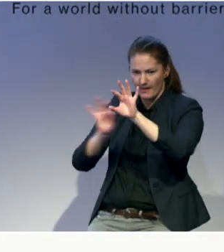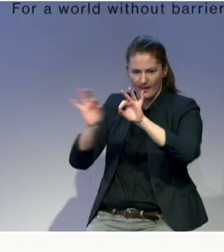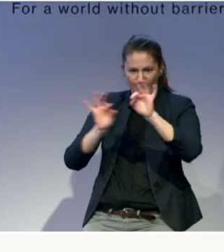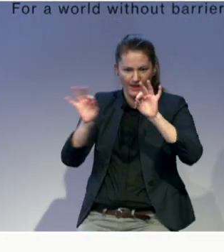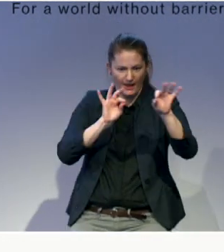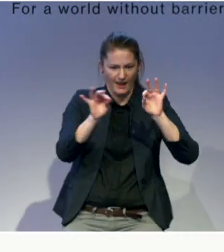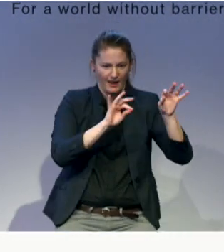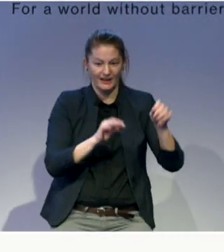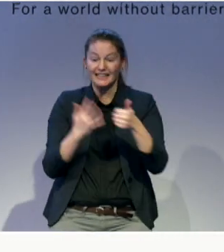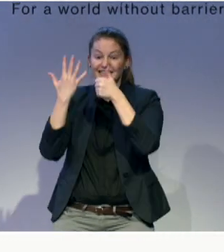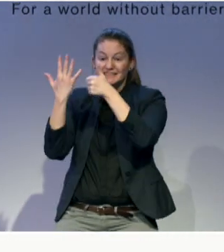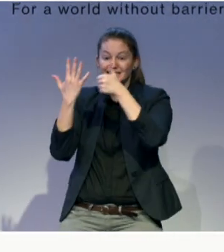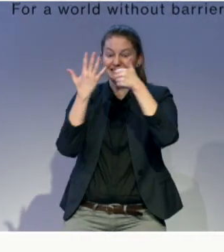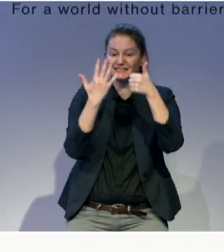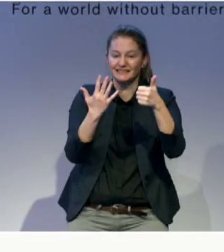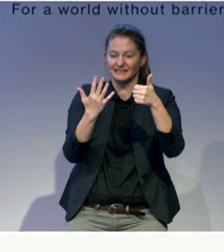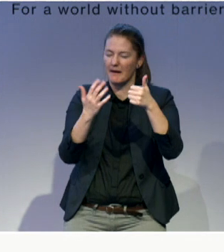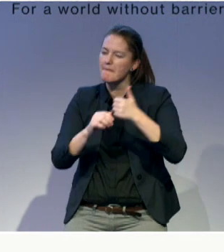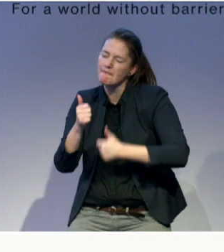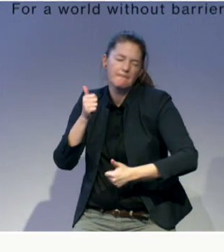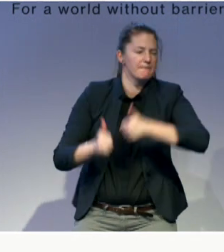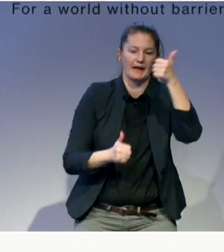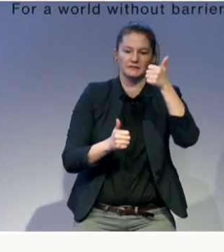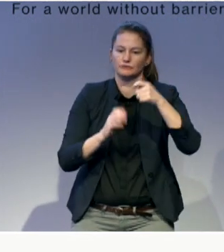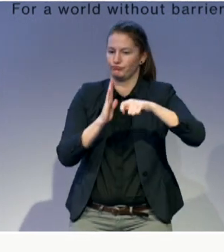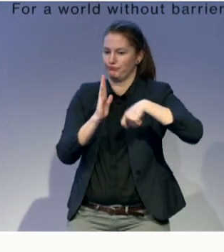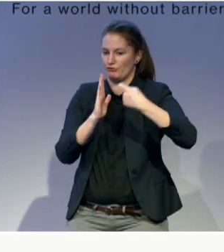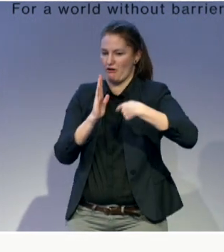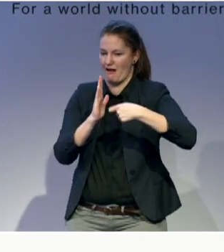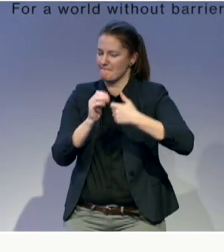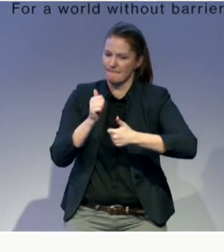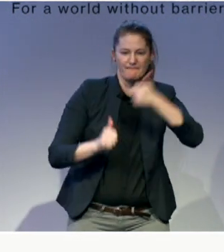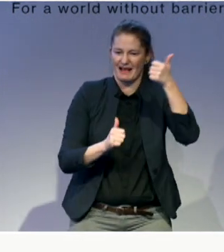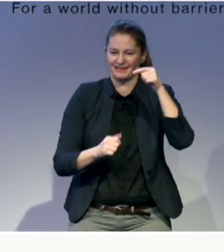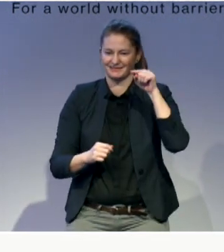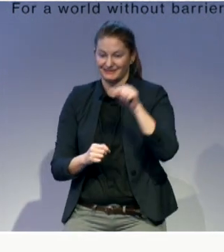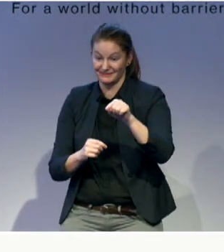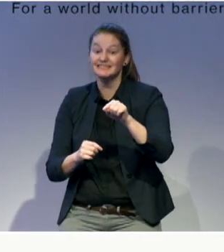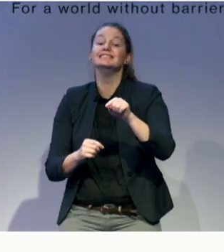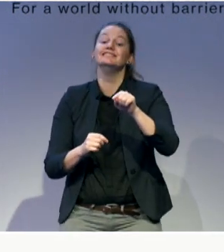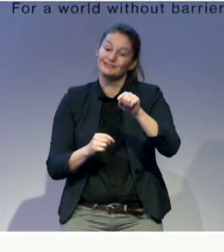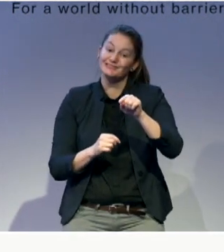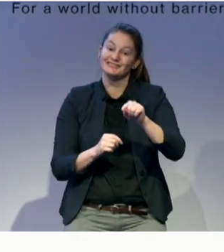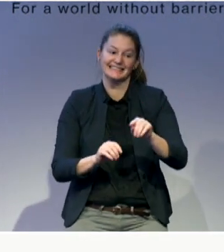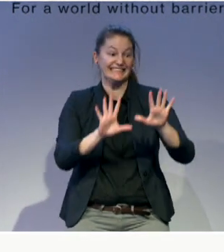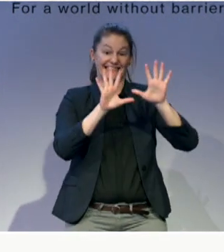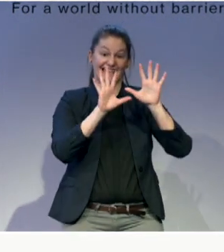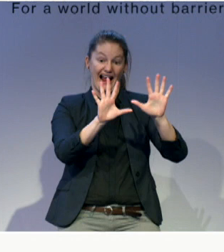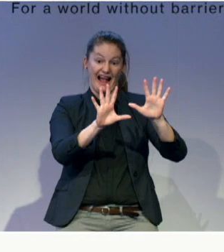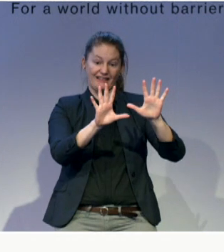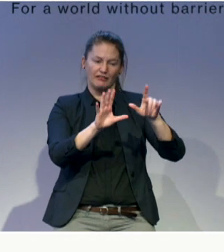innovative policies from 41 countries you will learn more about tonight.